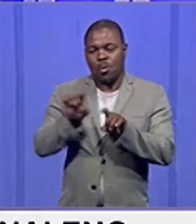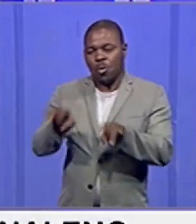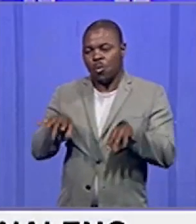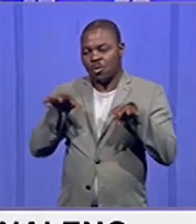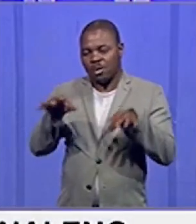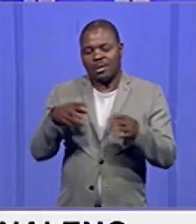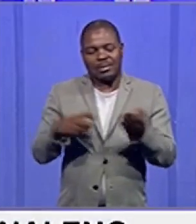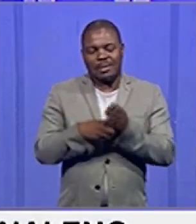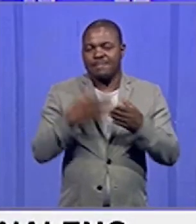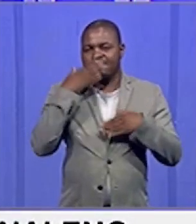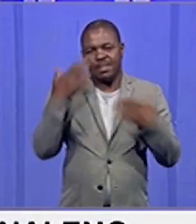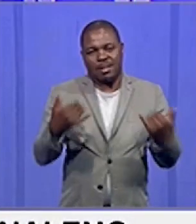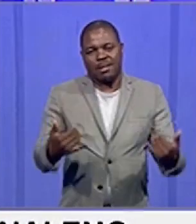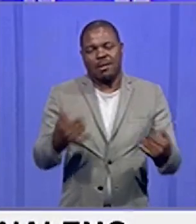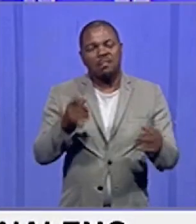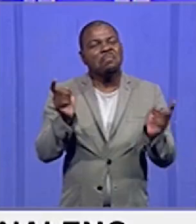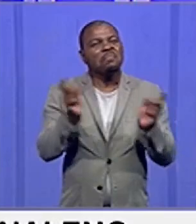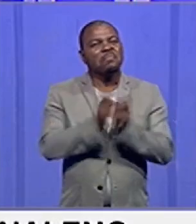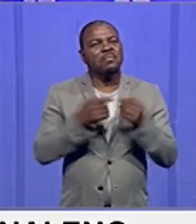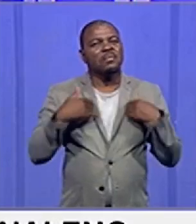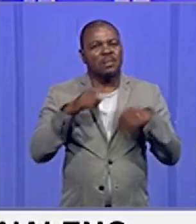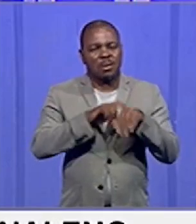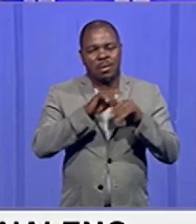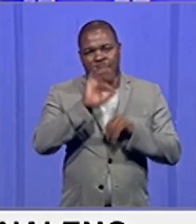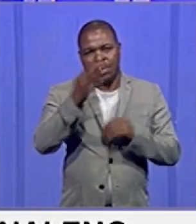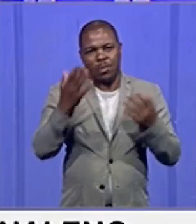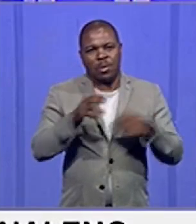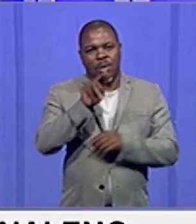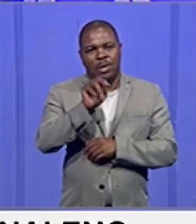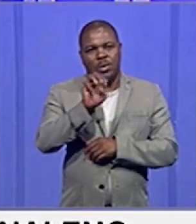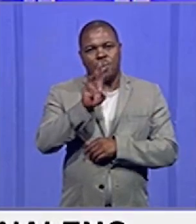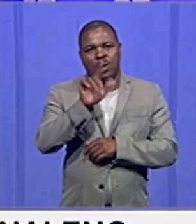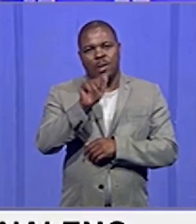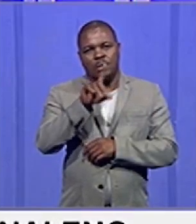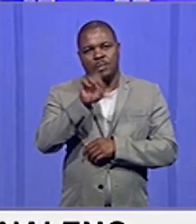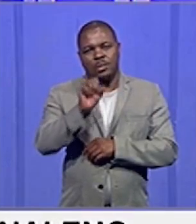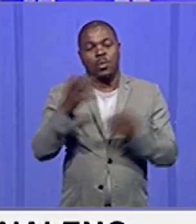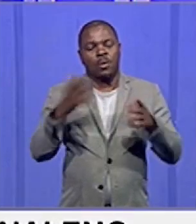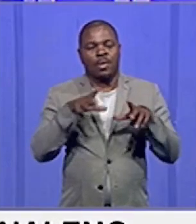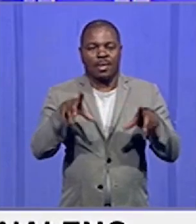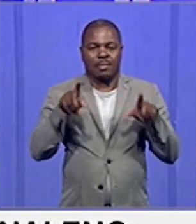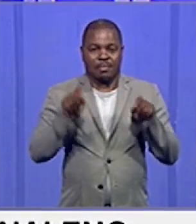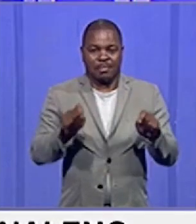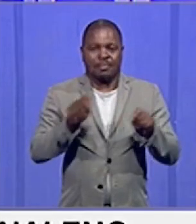fedile. Papadi e tlo qala ka hora ya boraro lebaleng la Newlands, Cape Town.